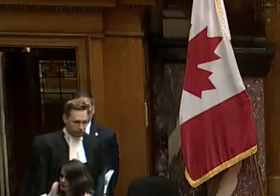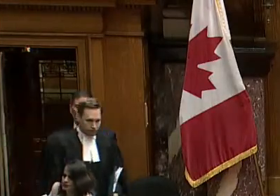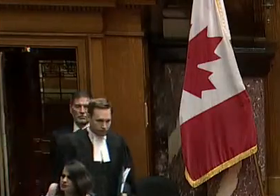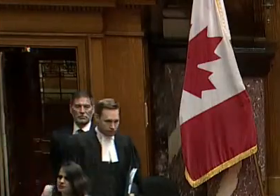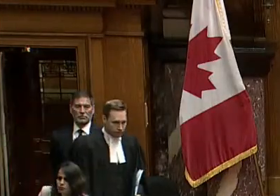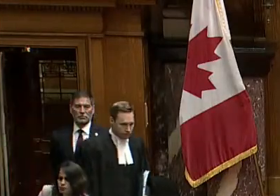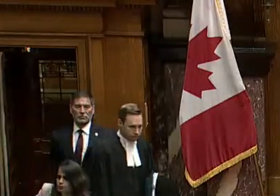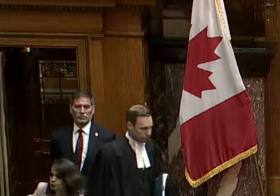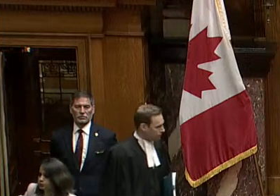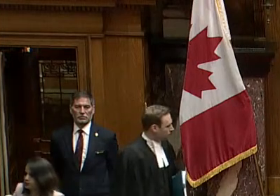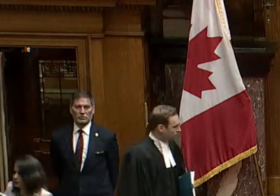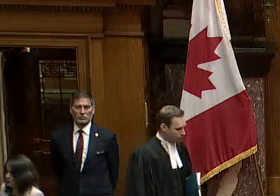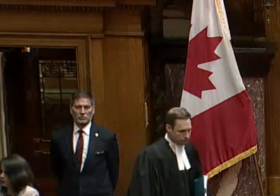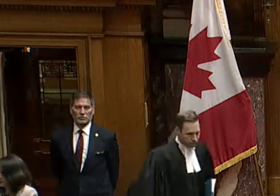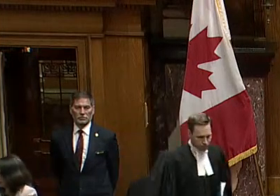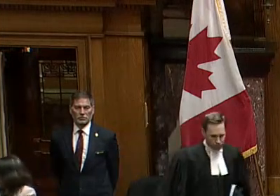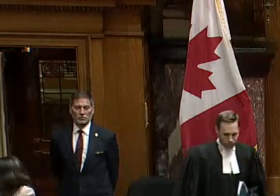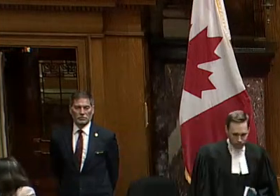Committee chairs.